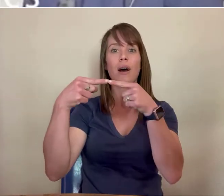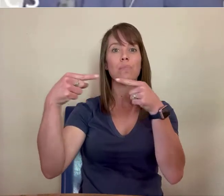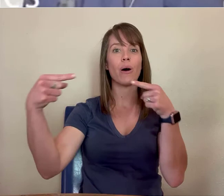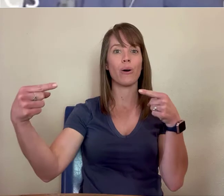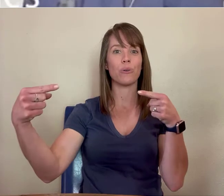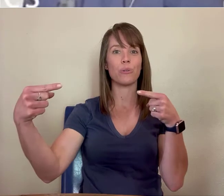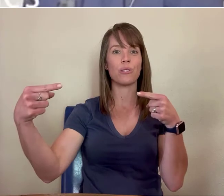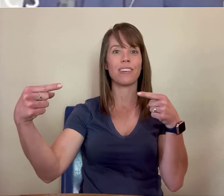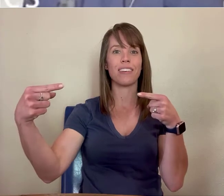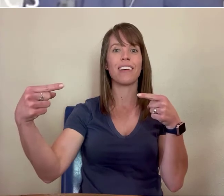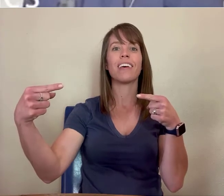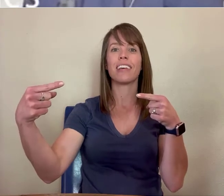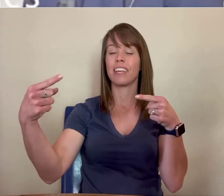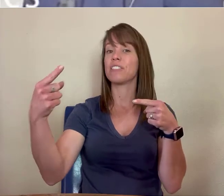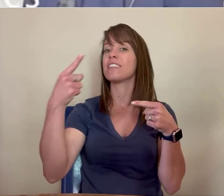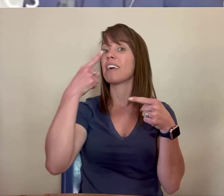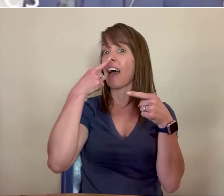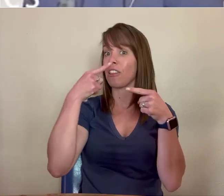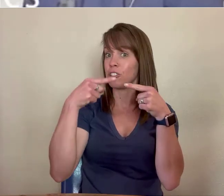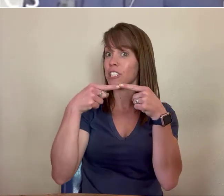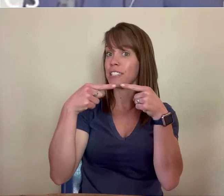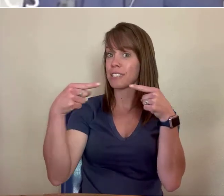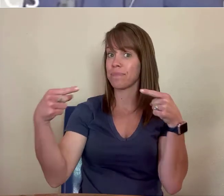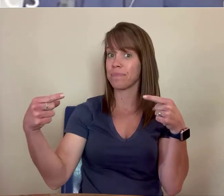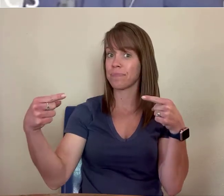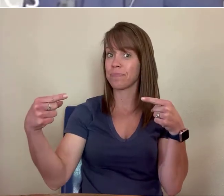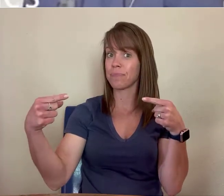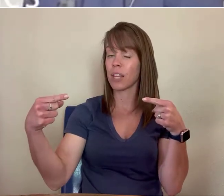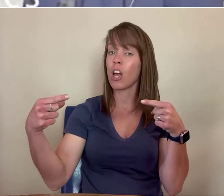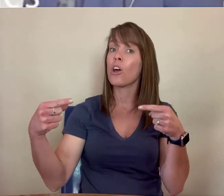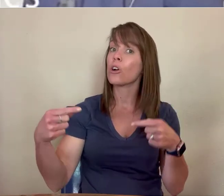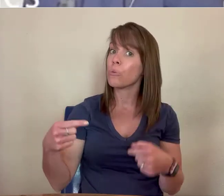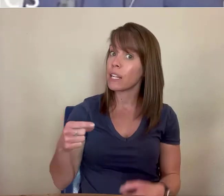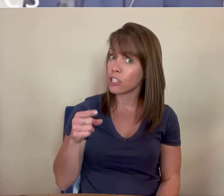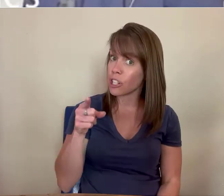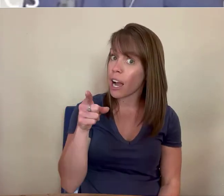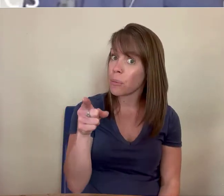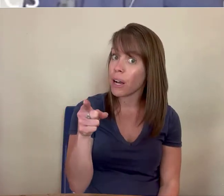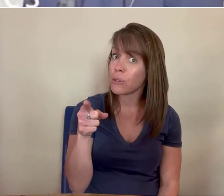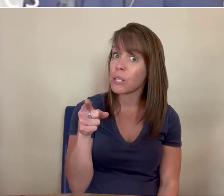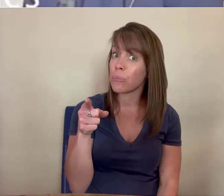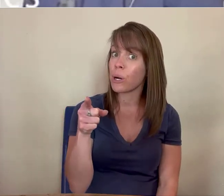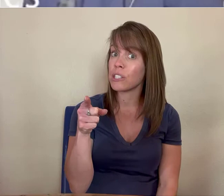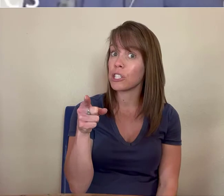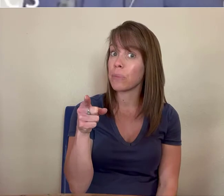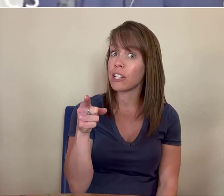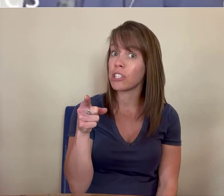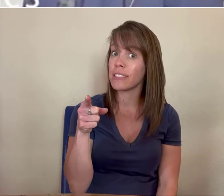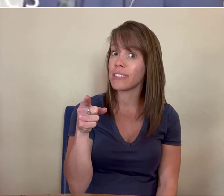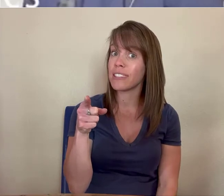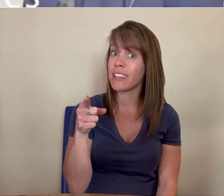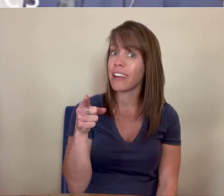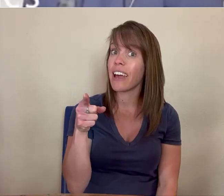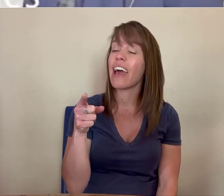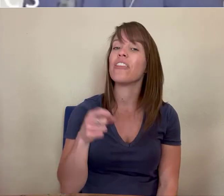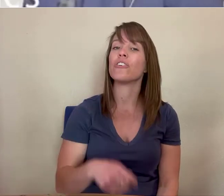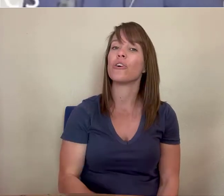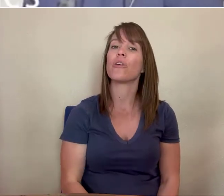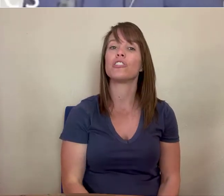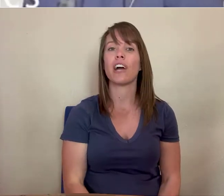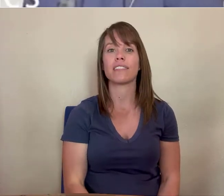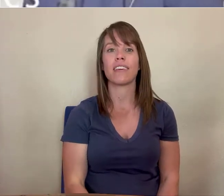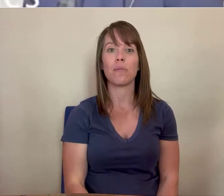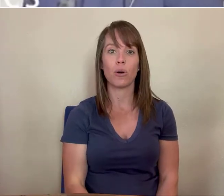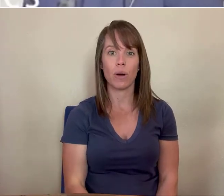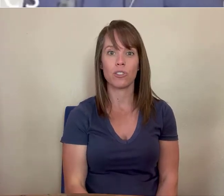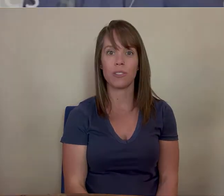Nose, oppose gives us allergies. Raise your eyebrows and point to your patient, and they'll know